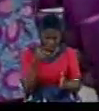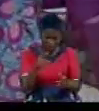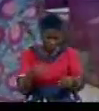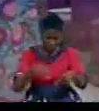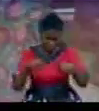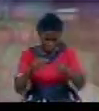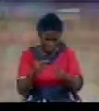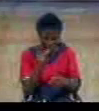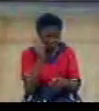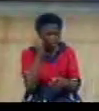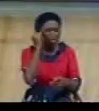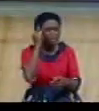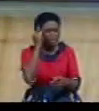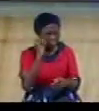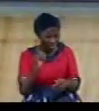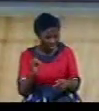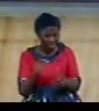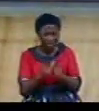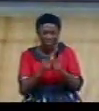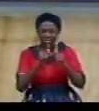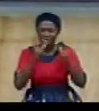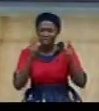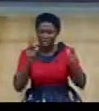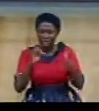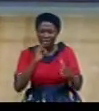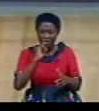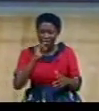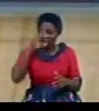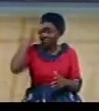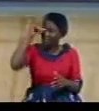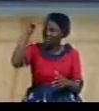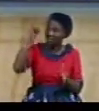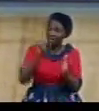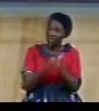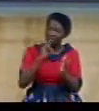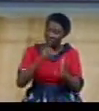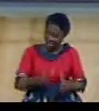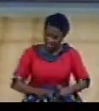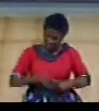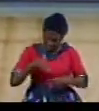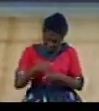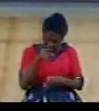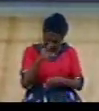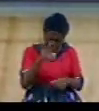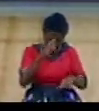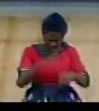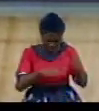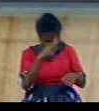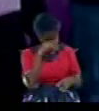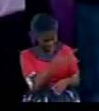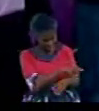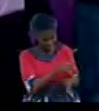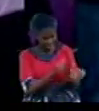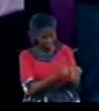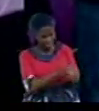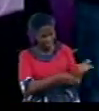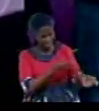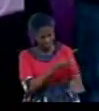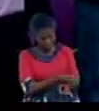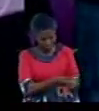understanding greater you see that is in you than he that is in the